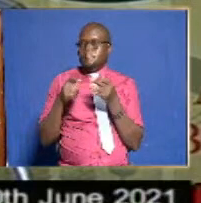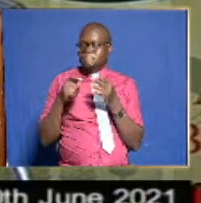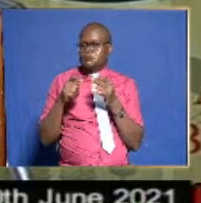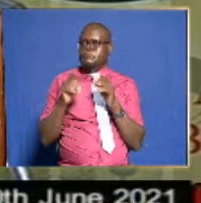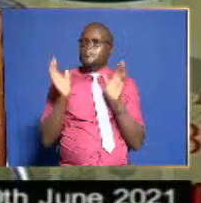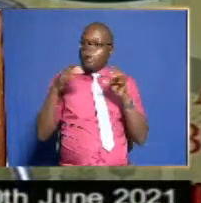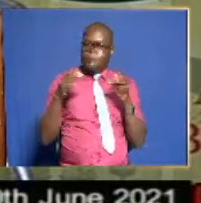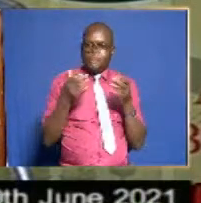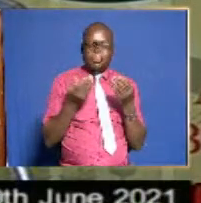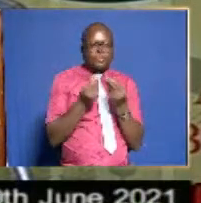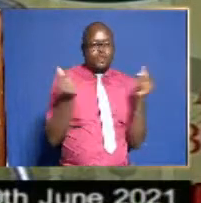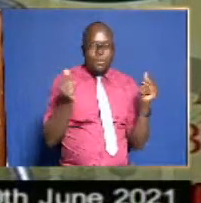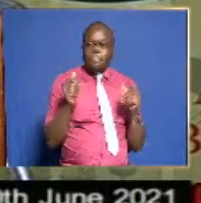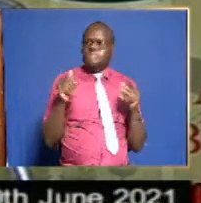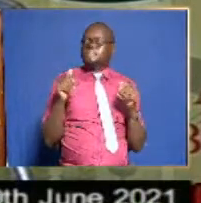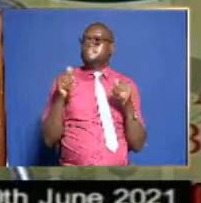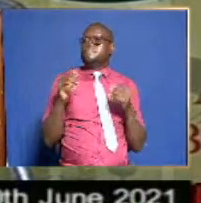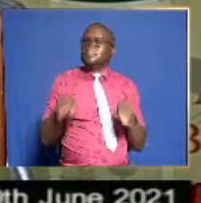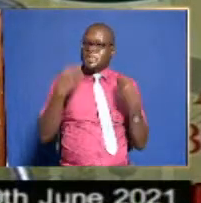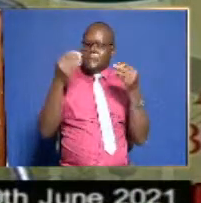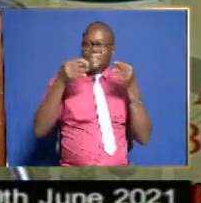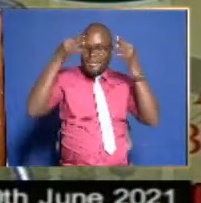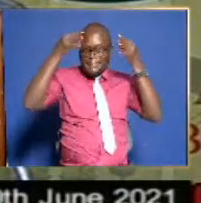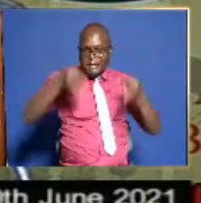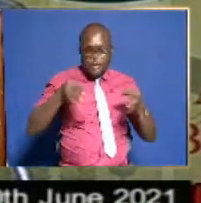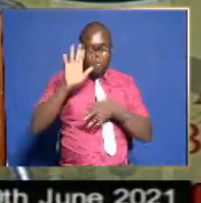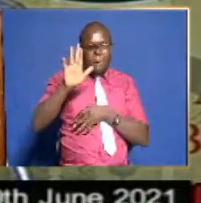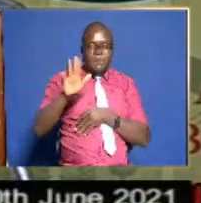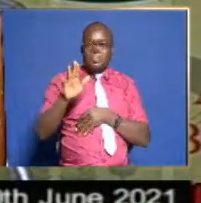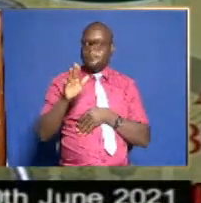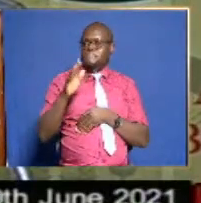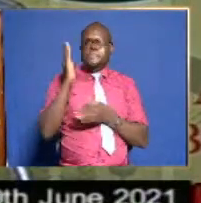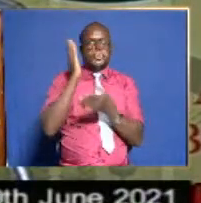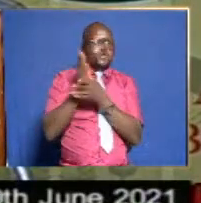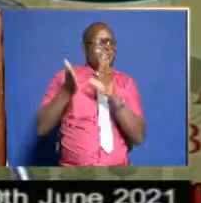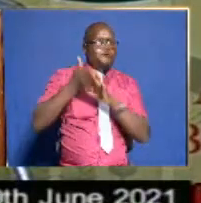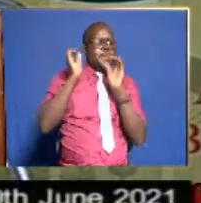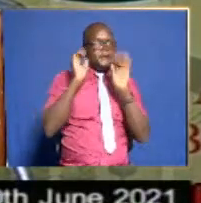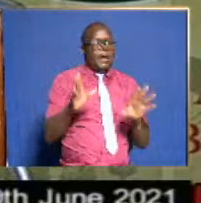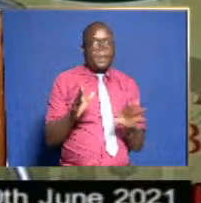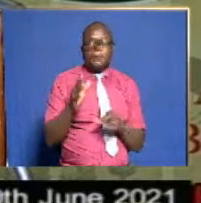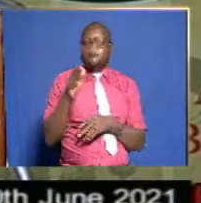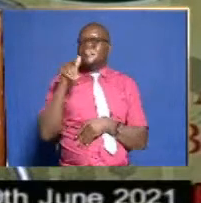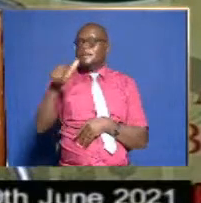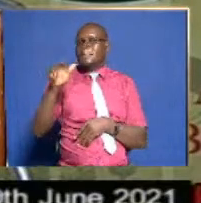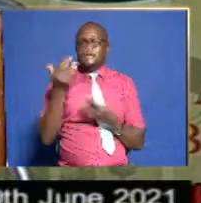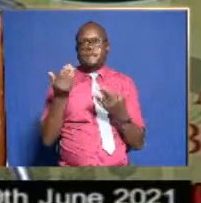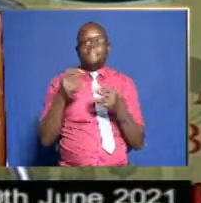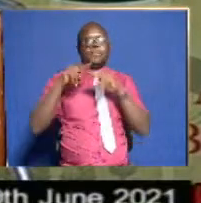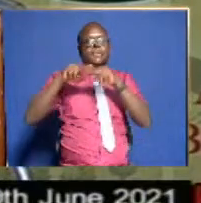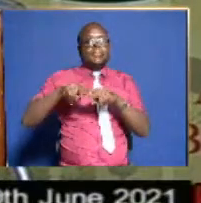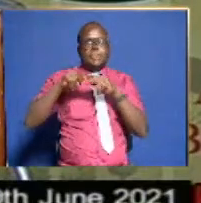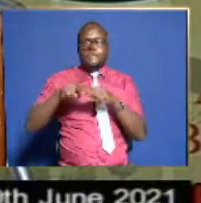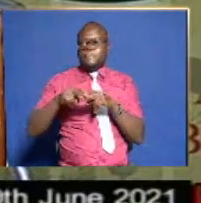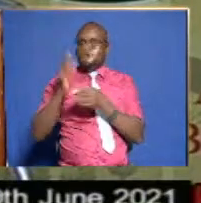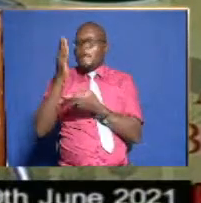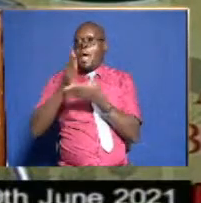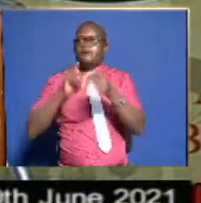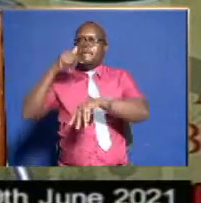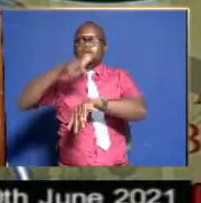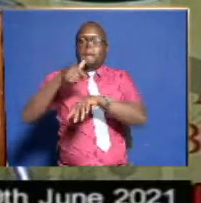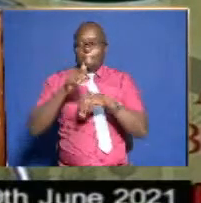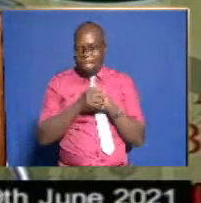been hearing tax disputes and providing judgments at a very slow pace as the tribunal sits on a part-time basis.